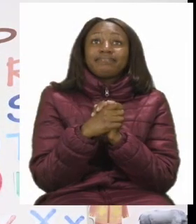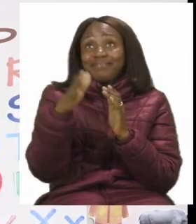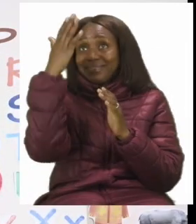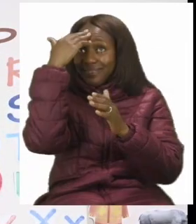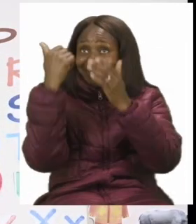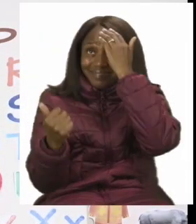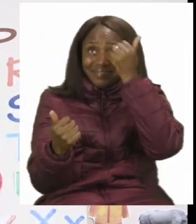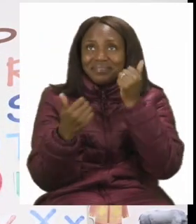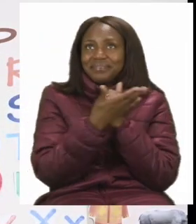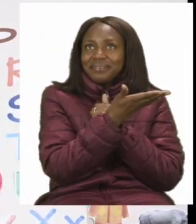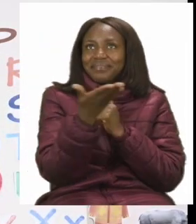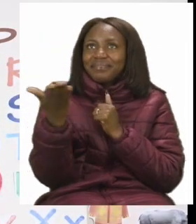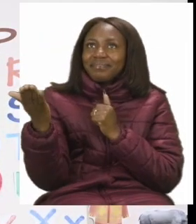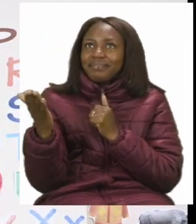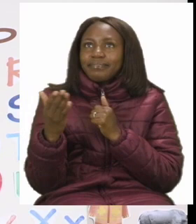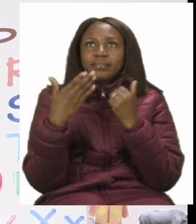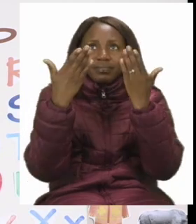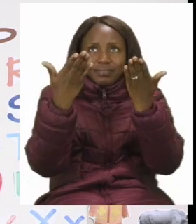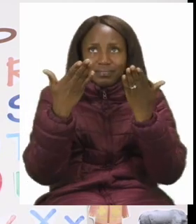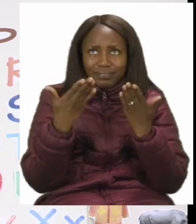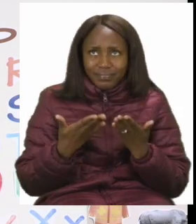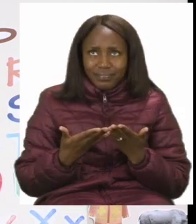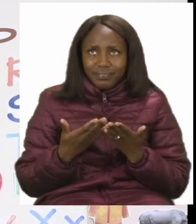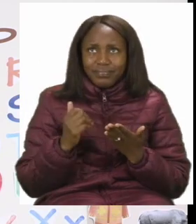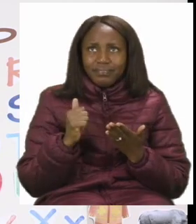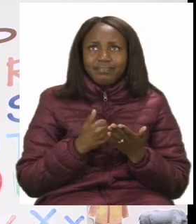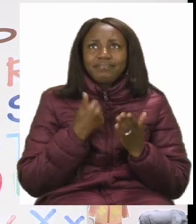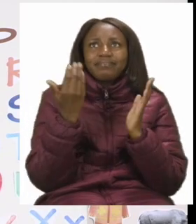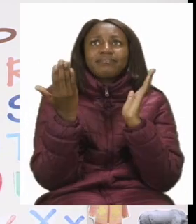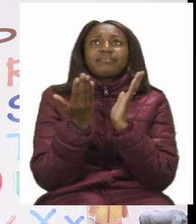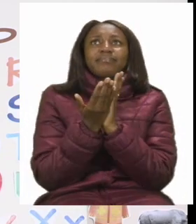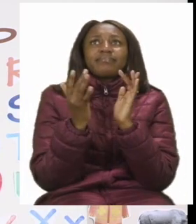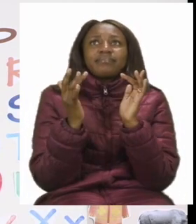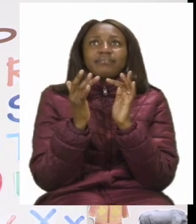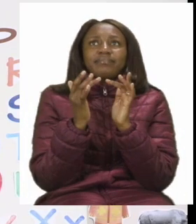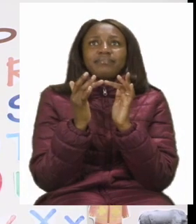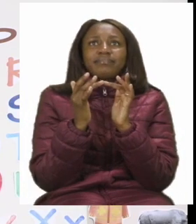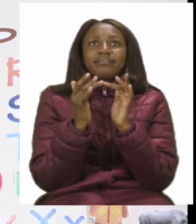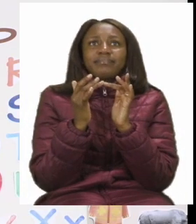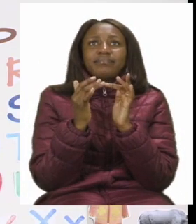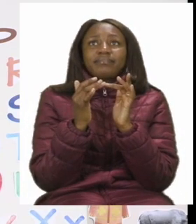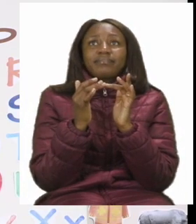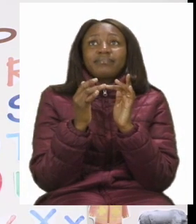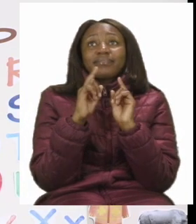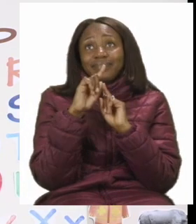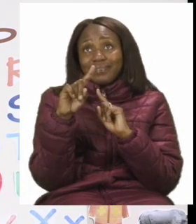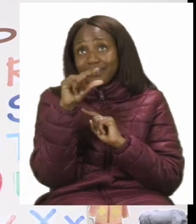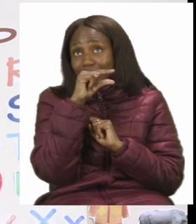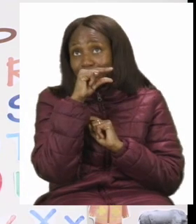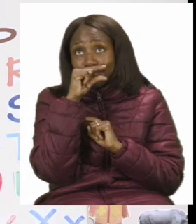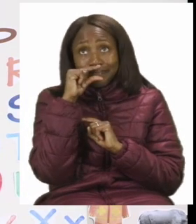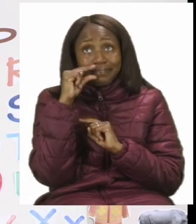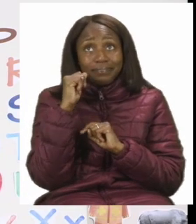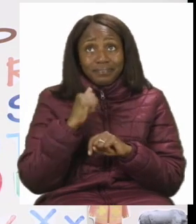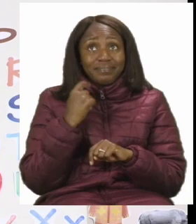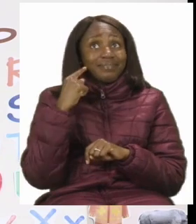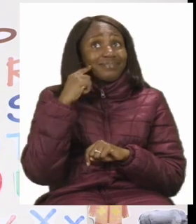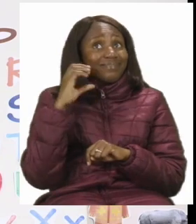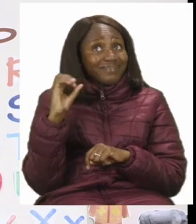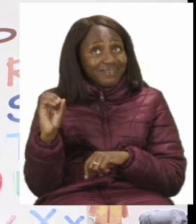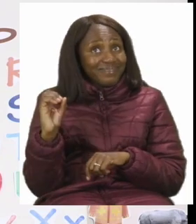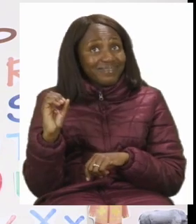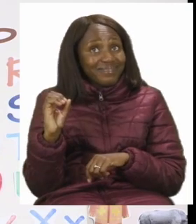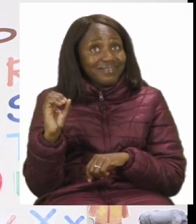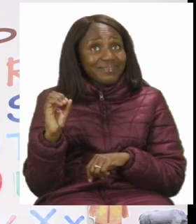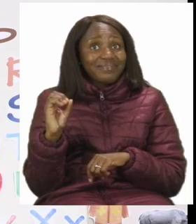Hello everyone, welcome to My Zone Online School. I am Teacher Hartung and our theme for this